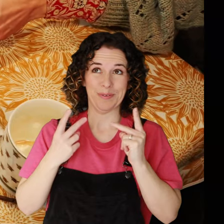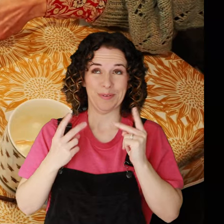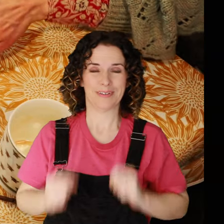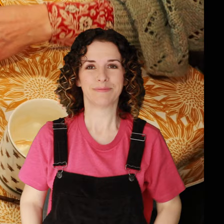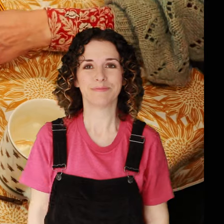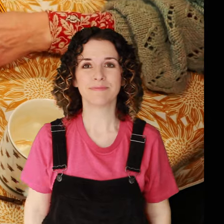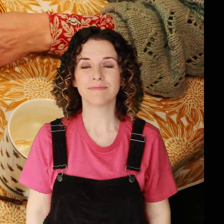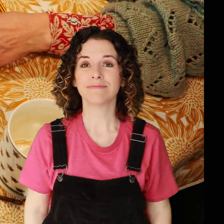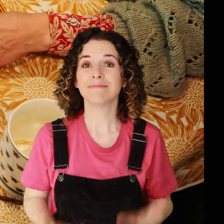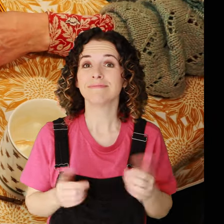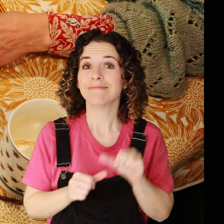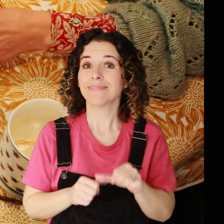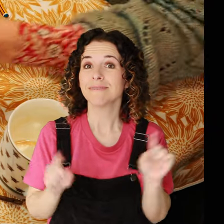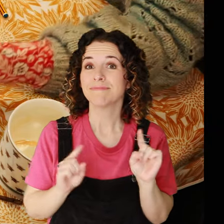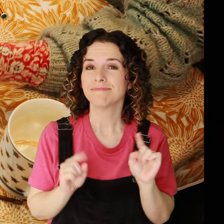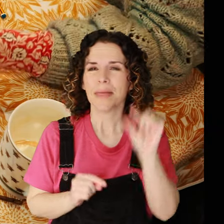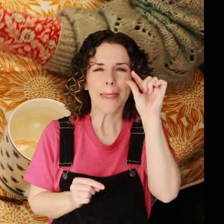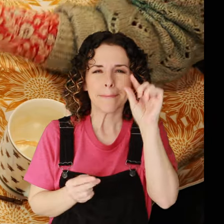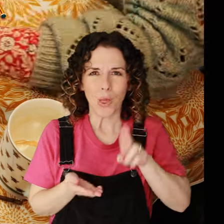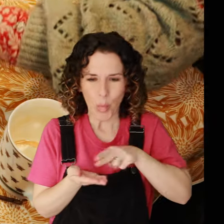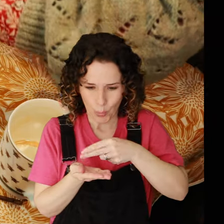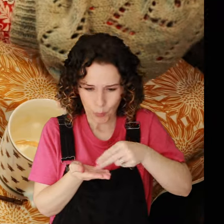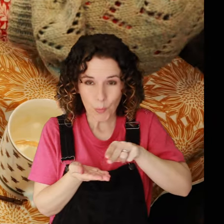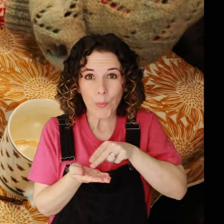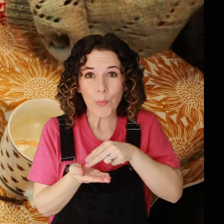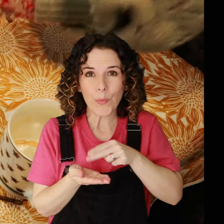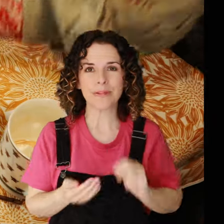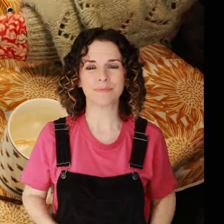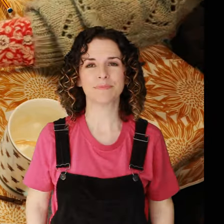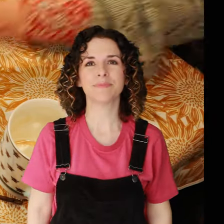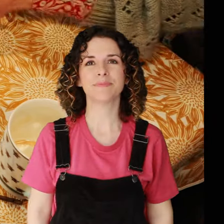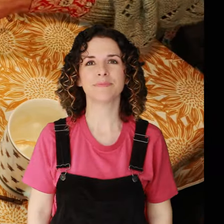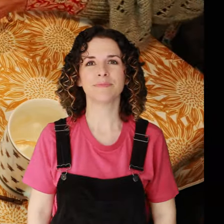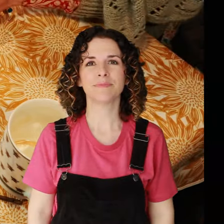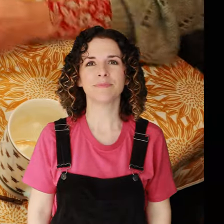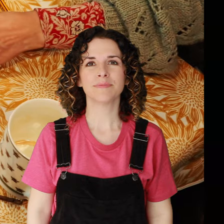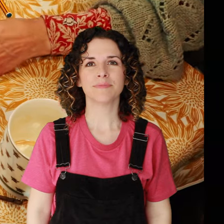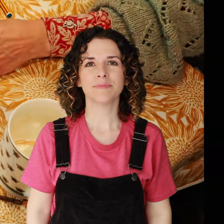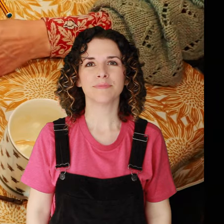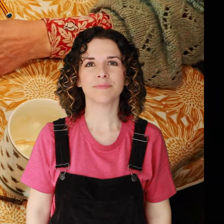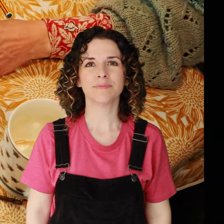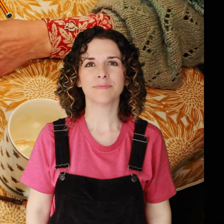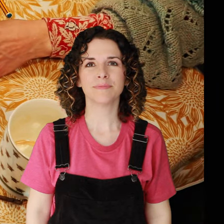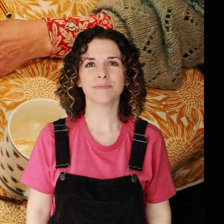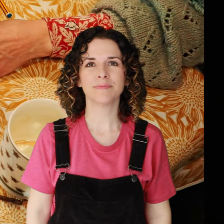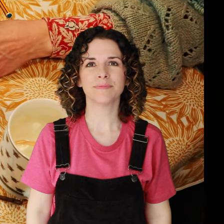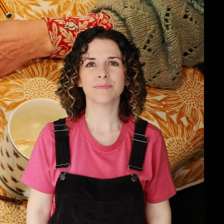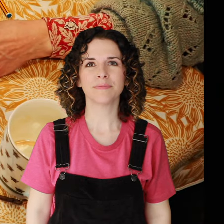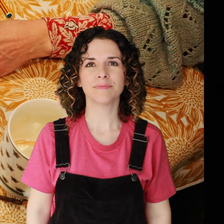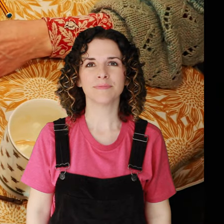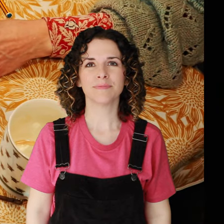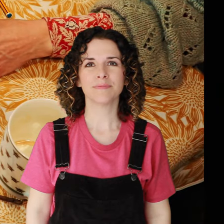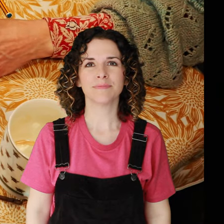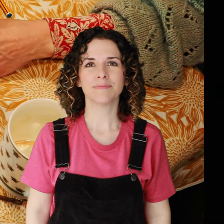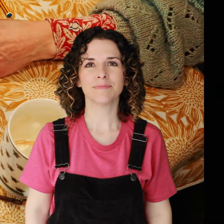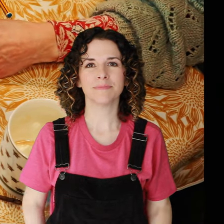And I'm just going to put a dab of glue at the end. And that'll